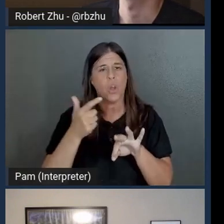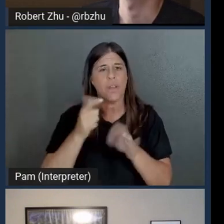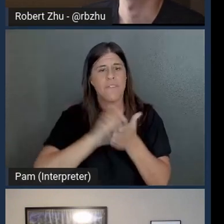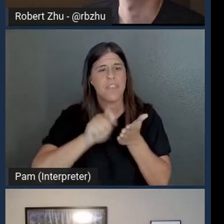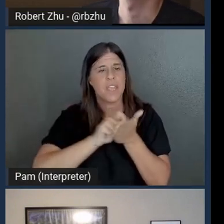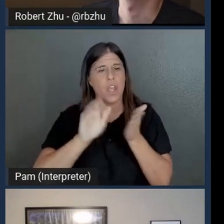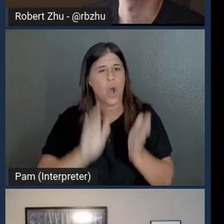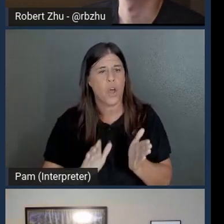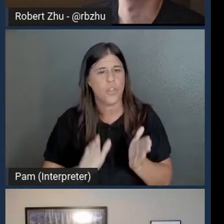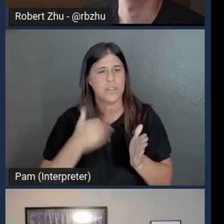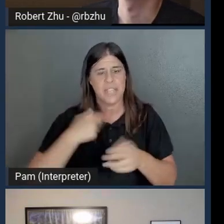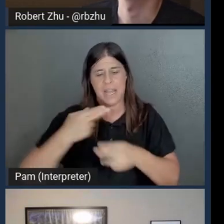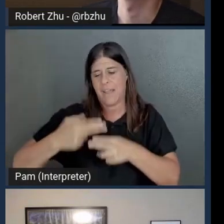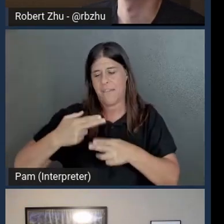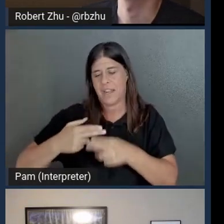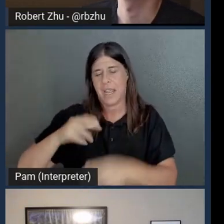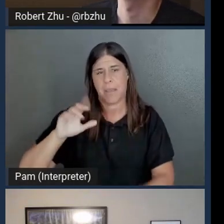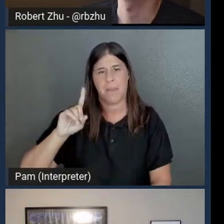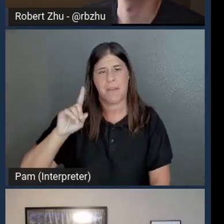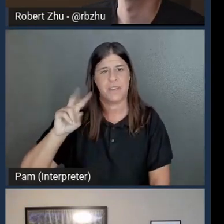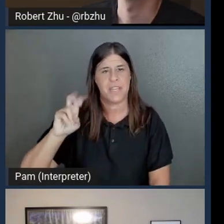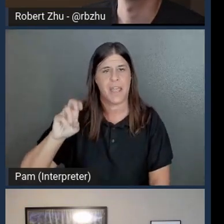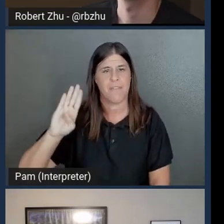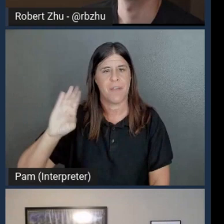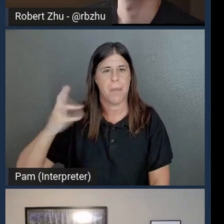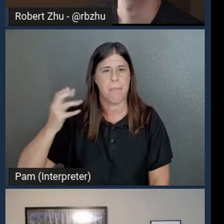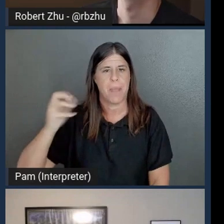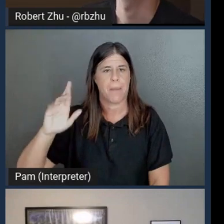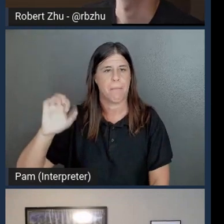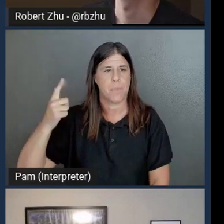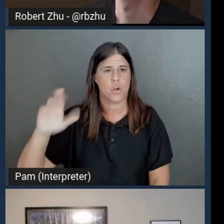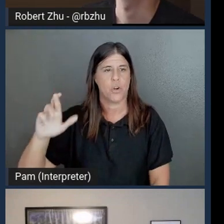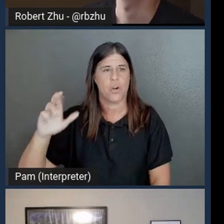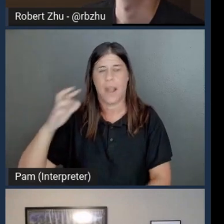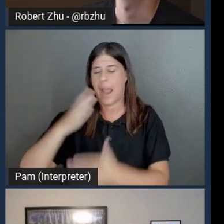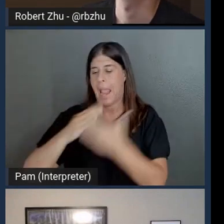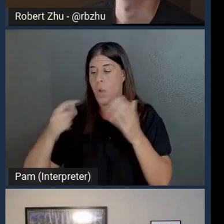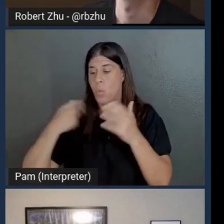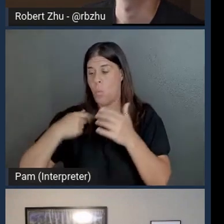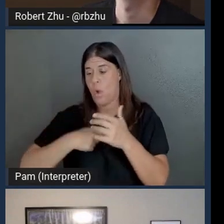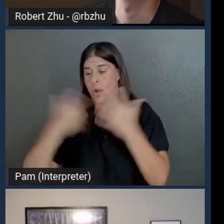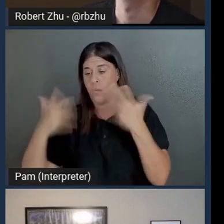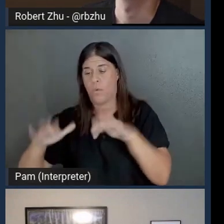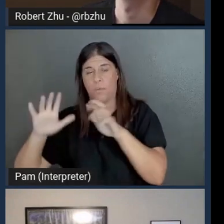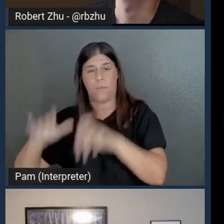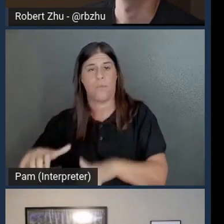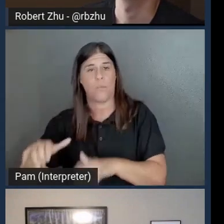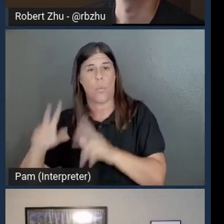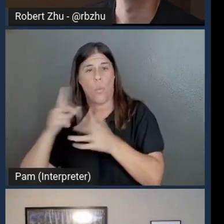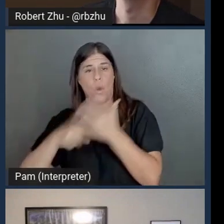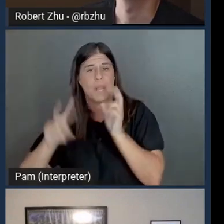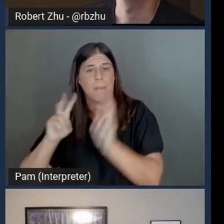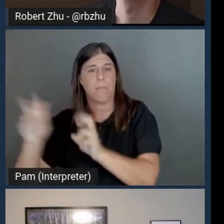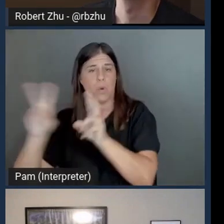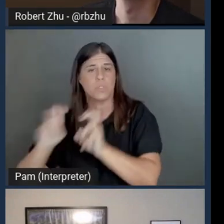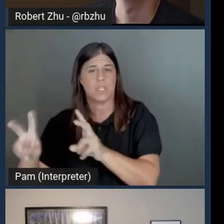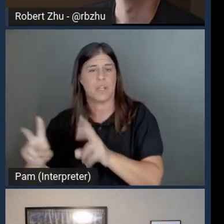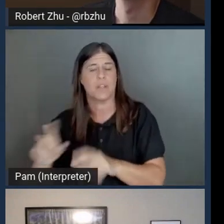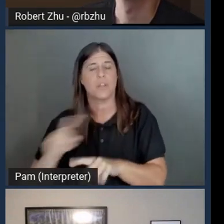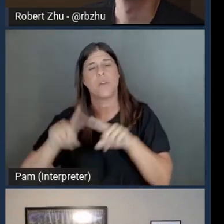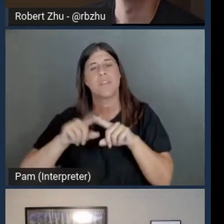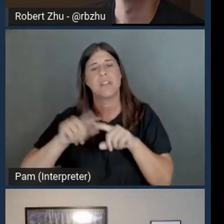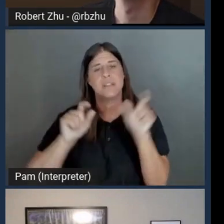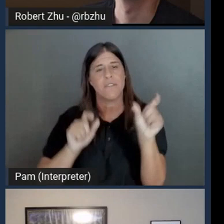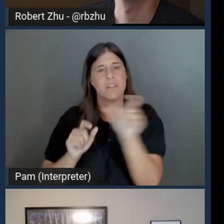authors which have a name of Dave Beckberger and the post that they have written. So you can come in here. We can run this. You have a couple of different tabs here. You